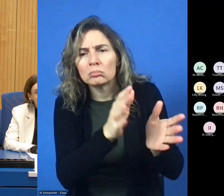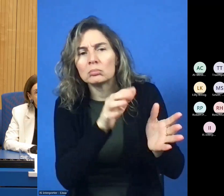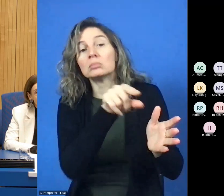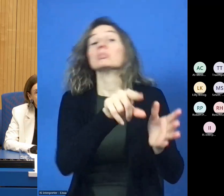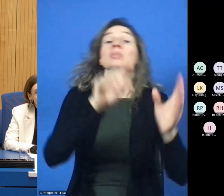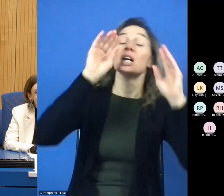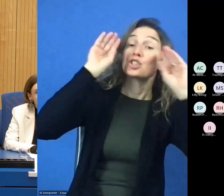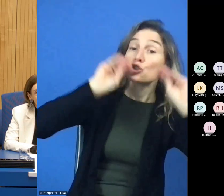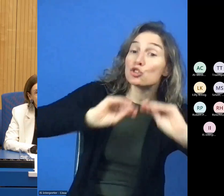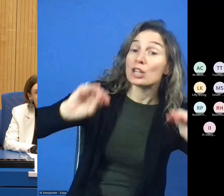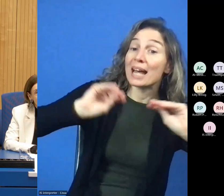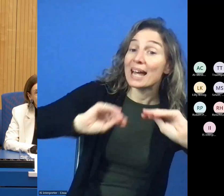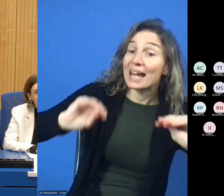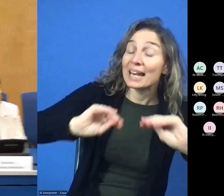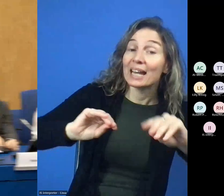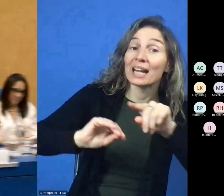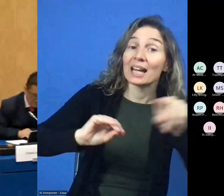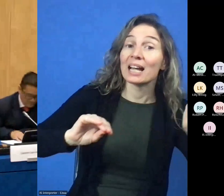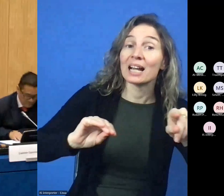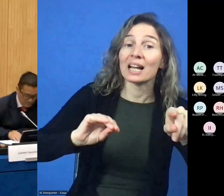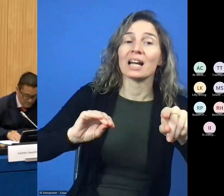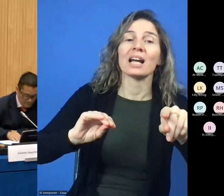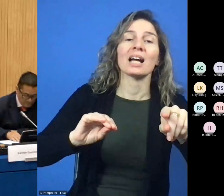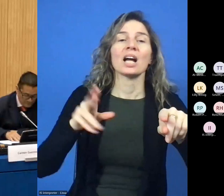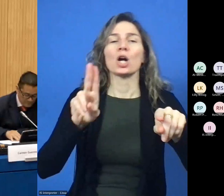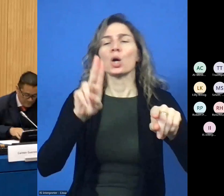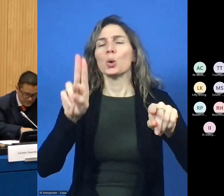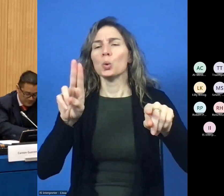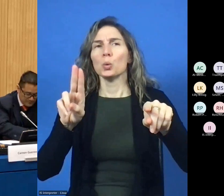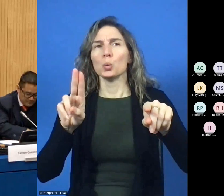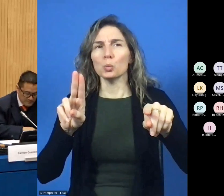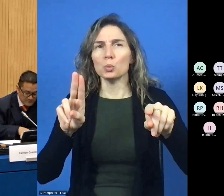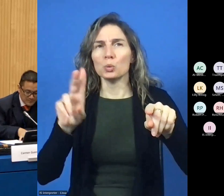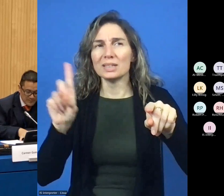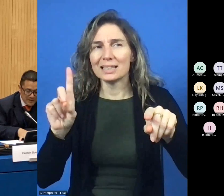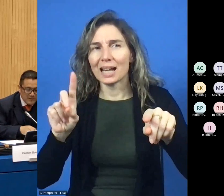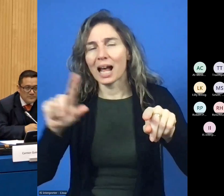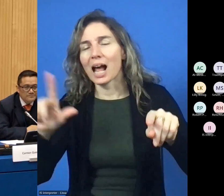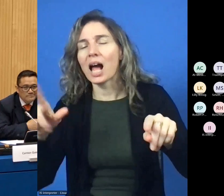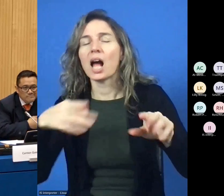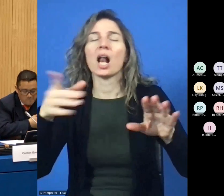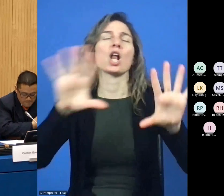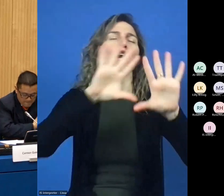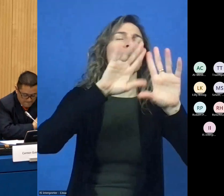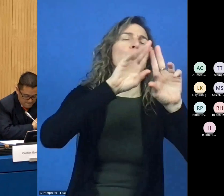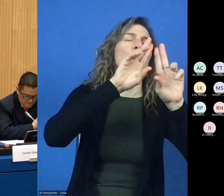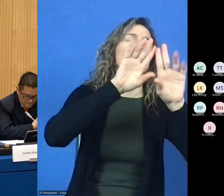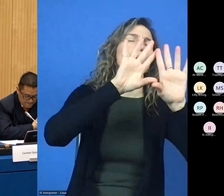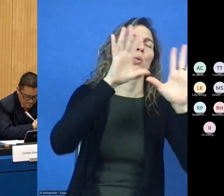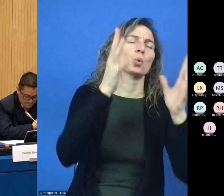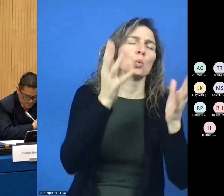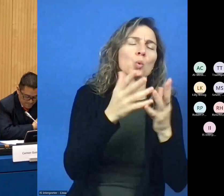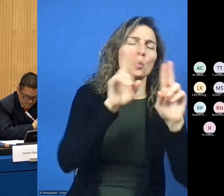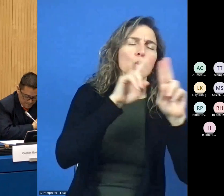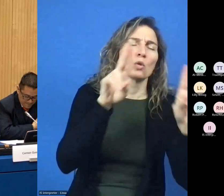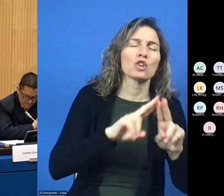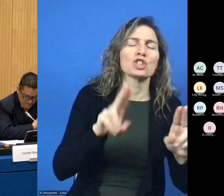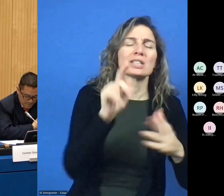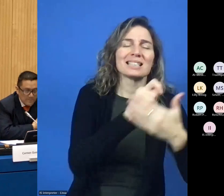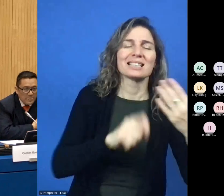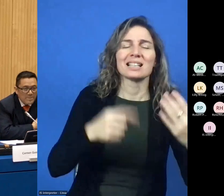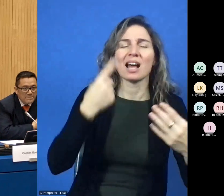know UDL, that people talk about UDL, just like we, you know, Universal Design for Learning, just like we used to talk about